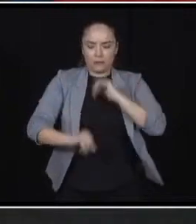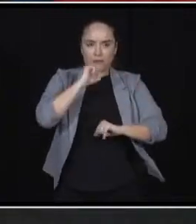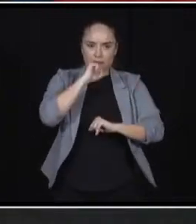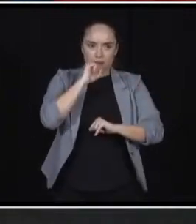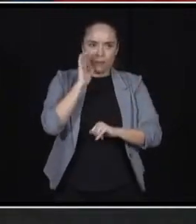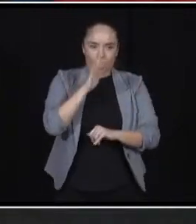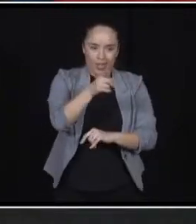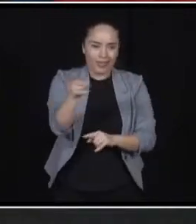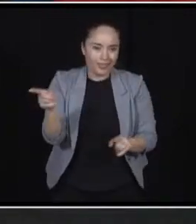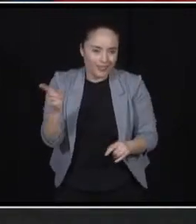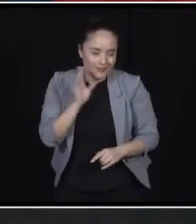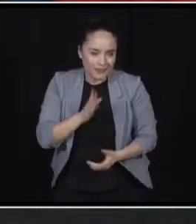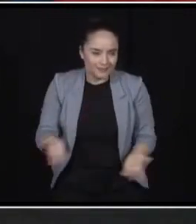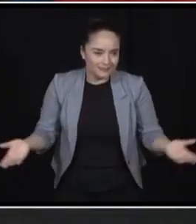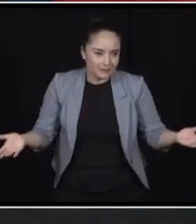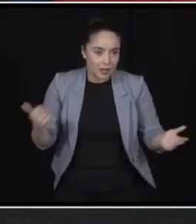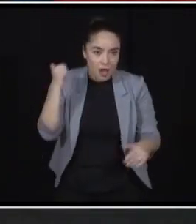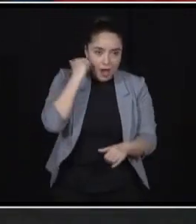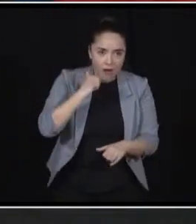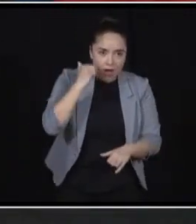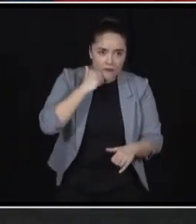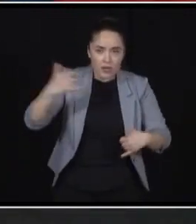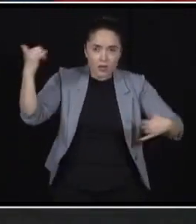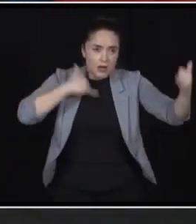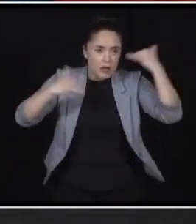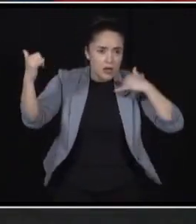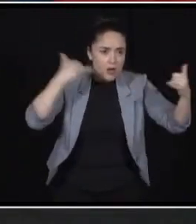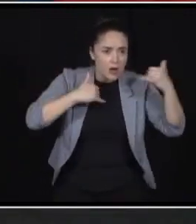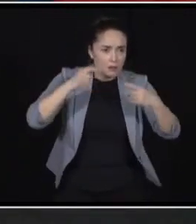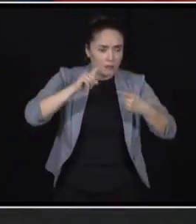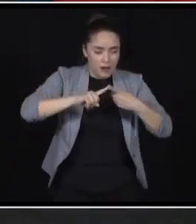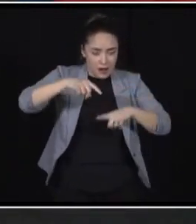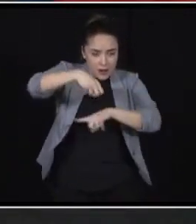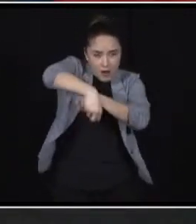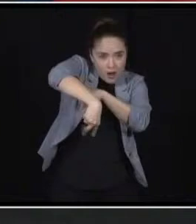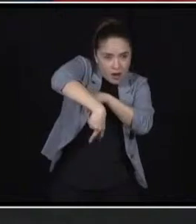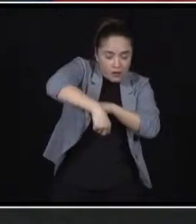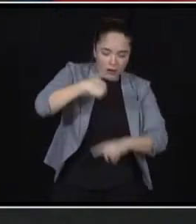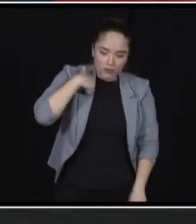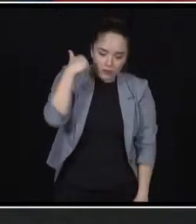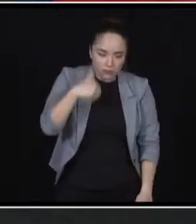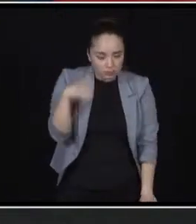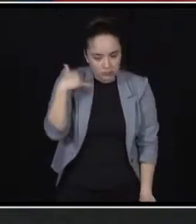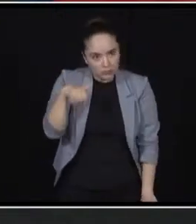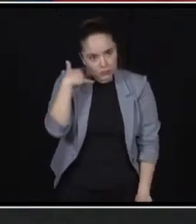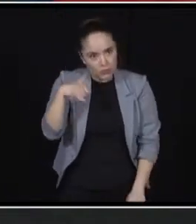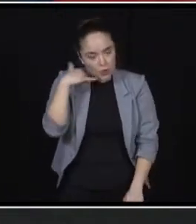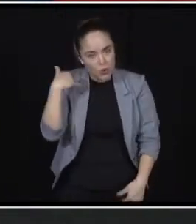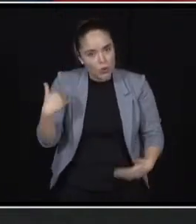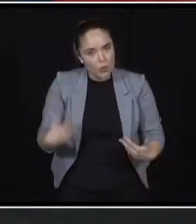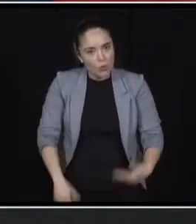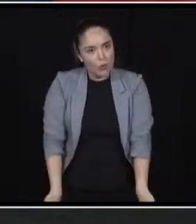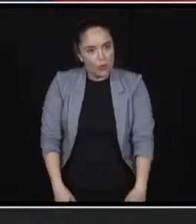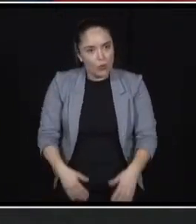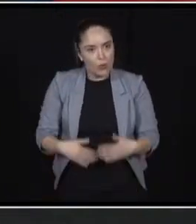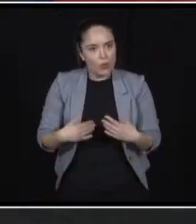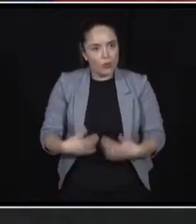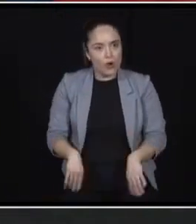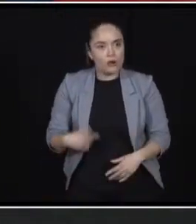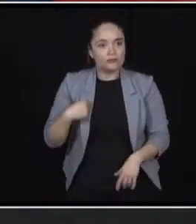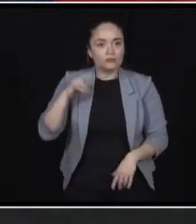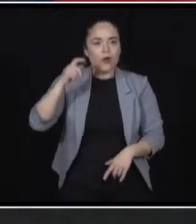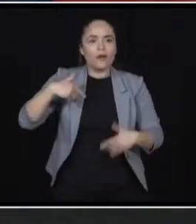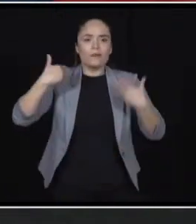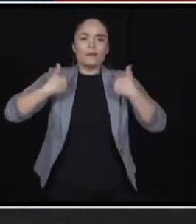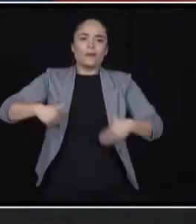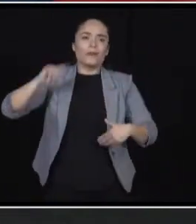night, all day long, getting advice, and it's never the Premier or Doug Ford sitting in some corner making a decision. There's